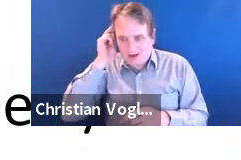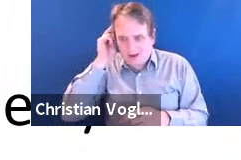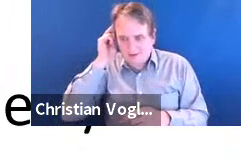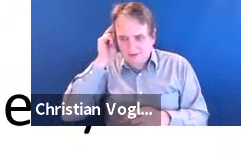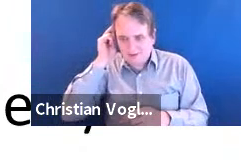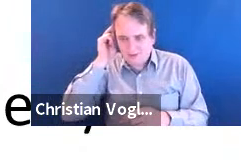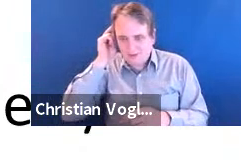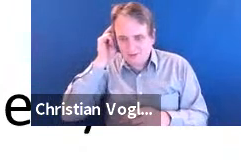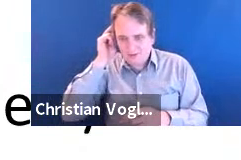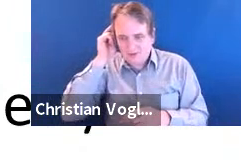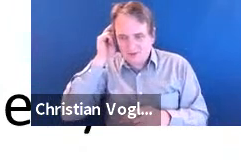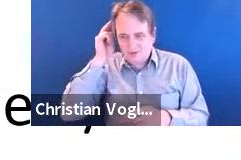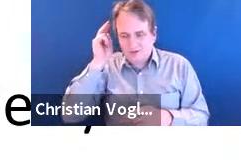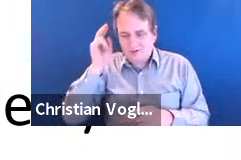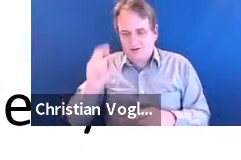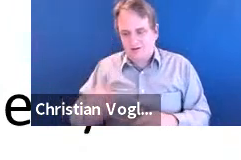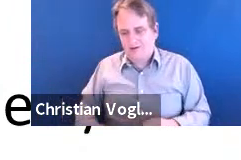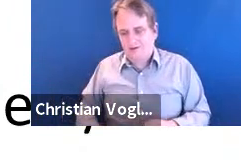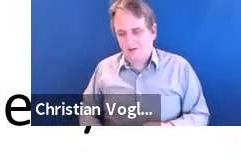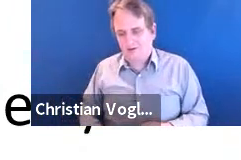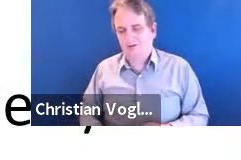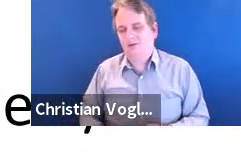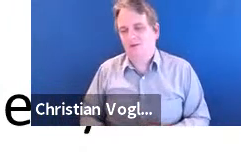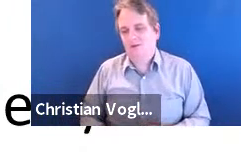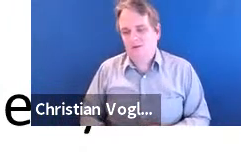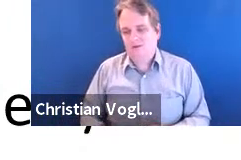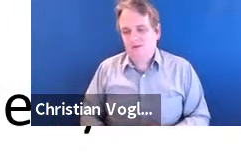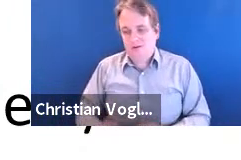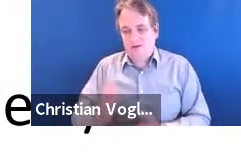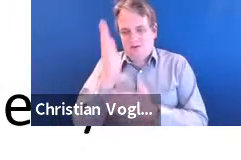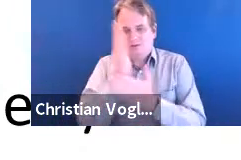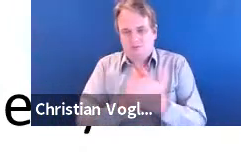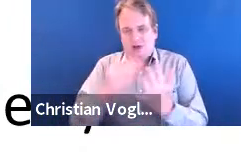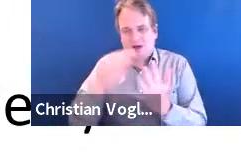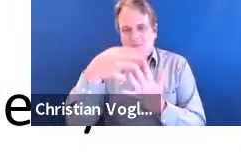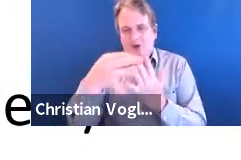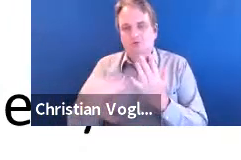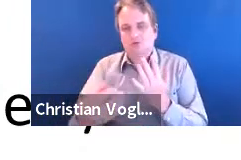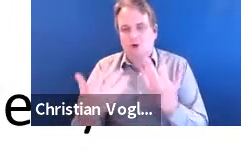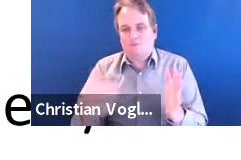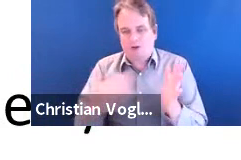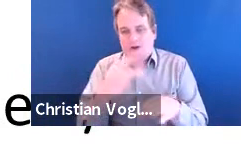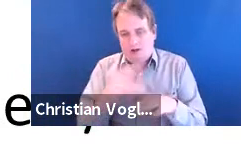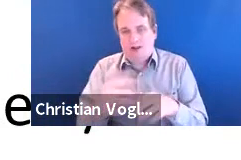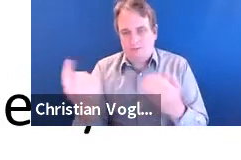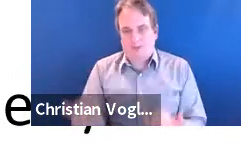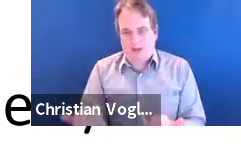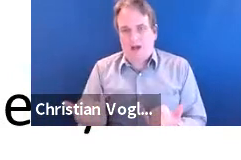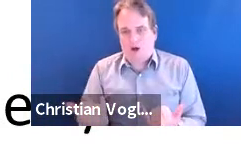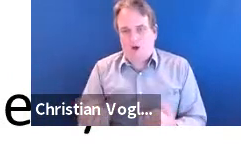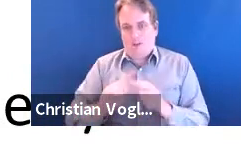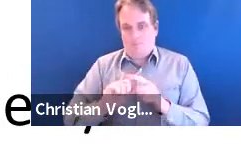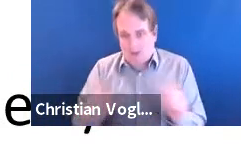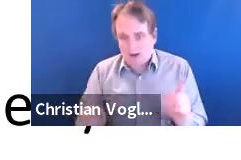vehicle. So it's really critical that we consider direct communication options for hearing aids.